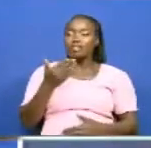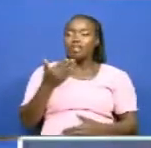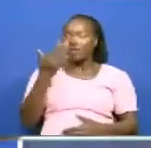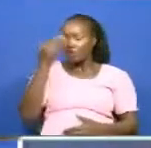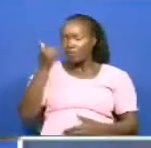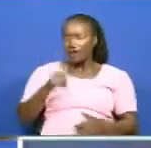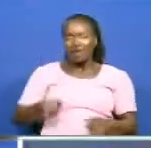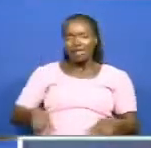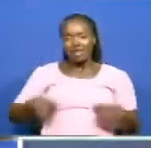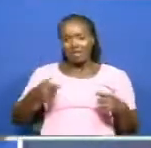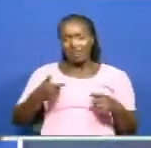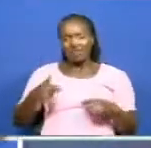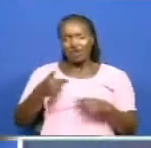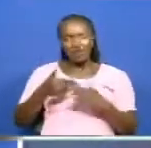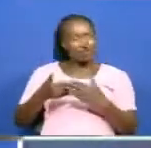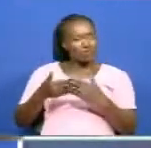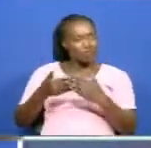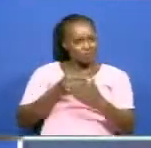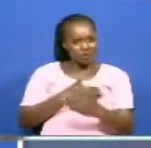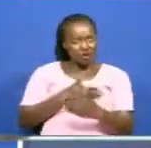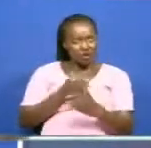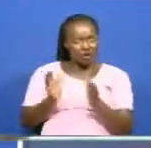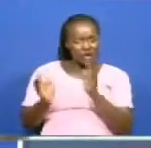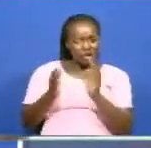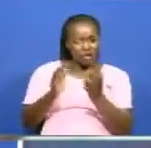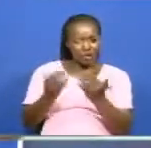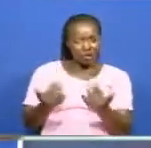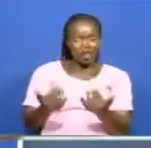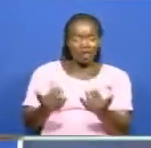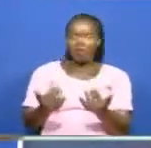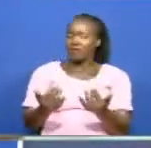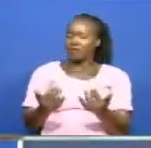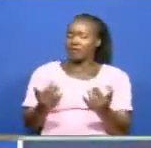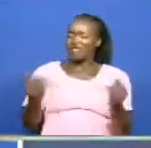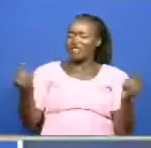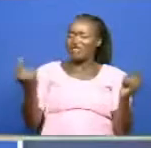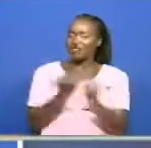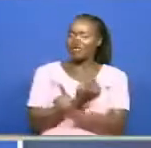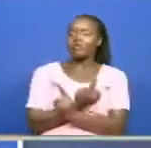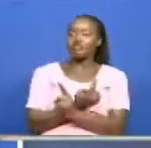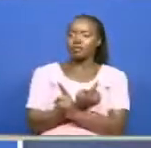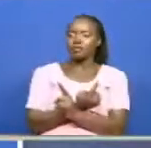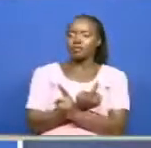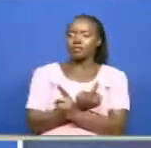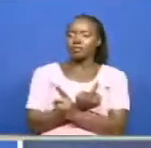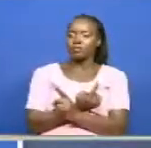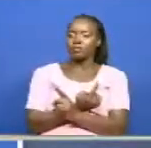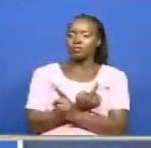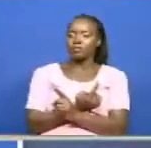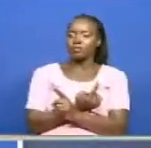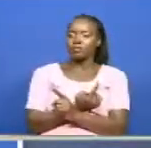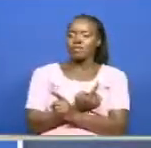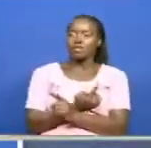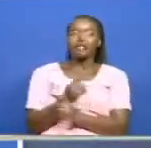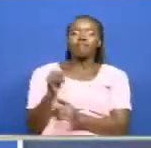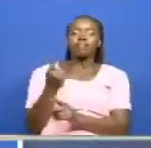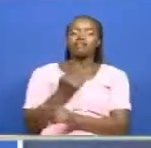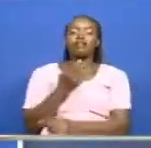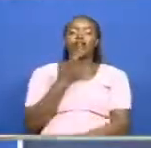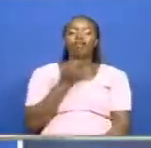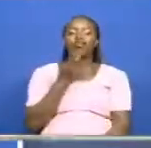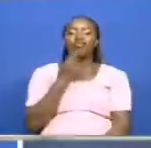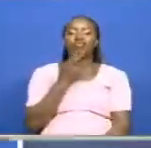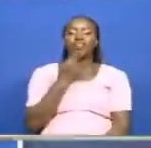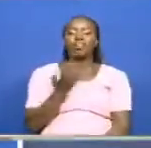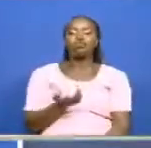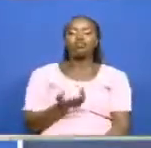tulikuwa nayo baadaye na sasa tukilinganisha na maisha tuko nayo yako tofauti. At first, they were the laughing stock of the village for